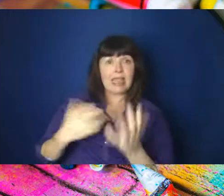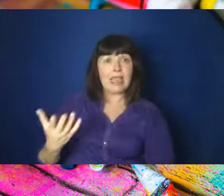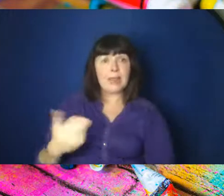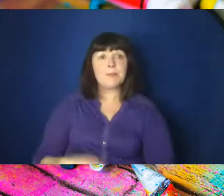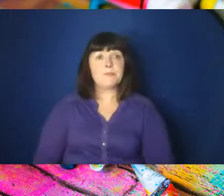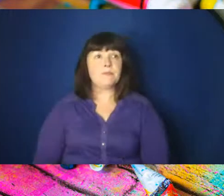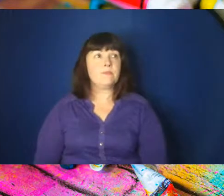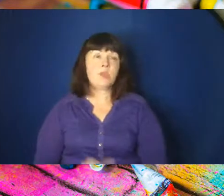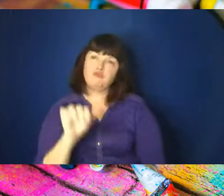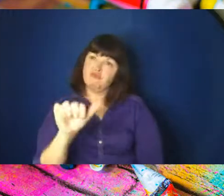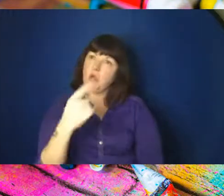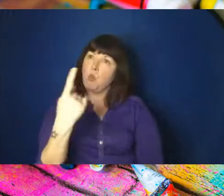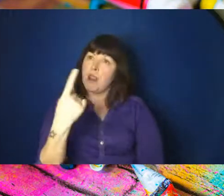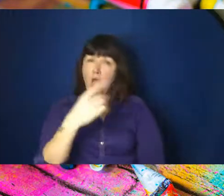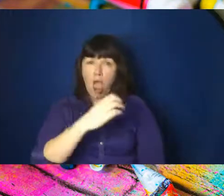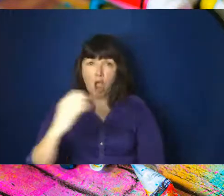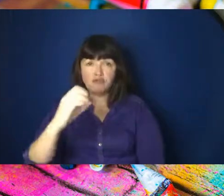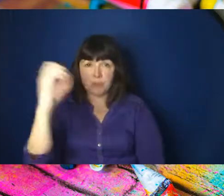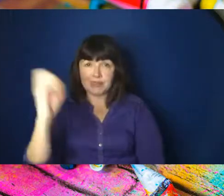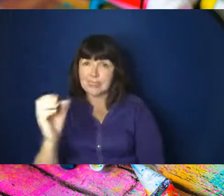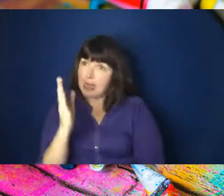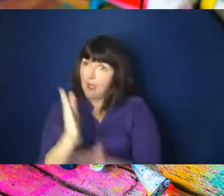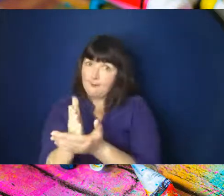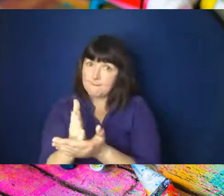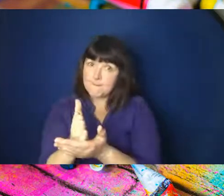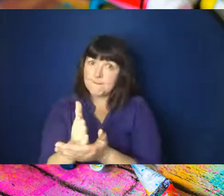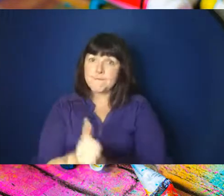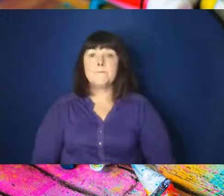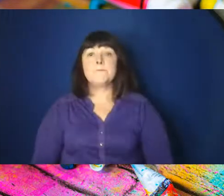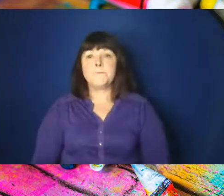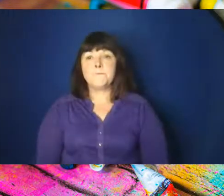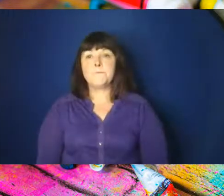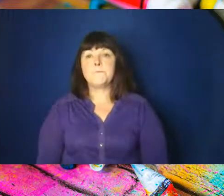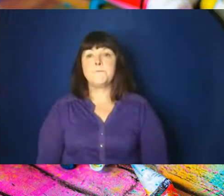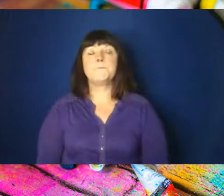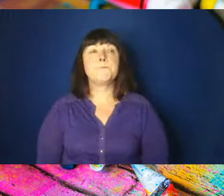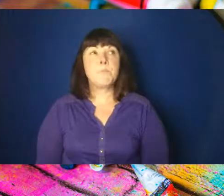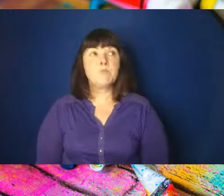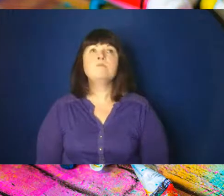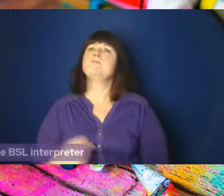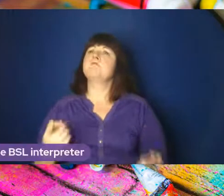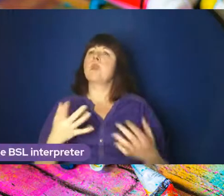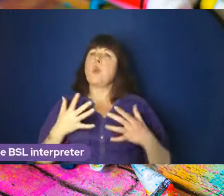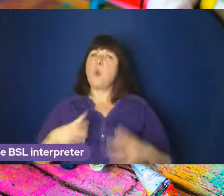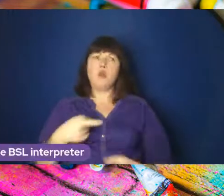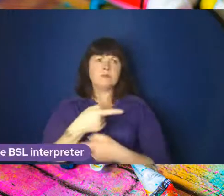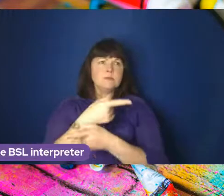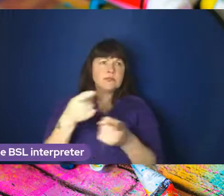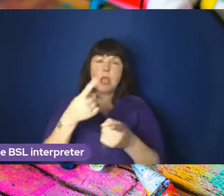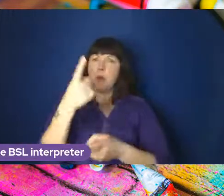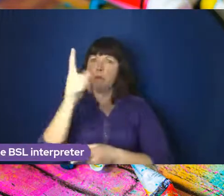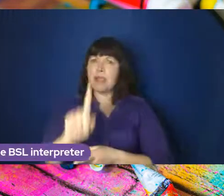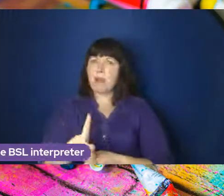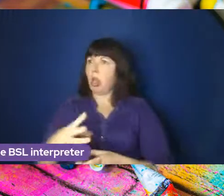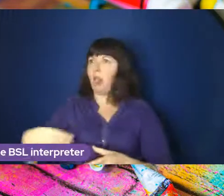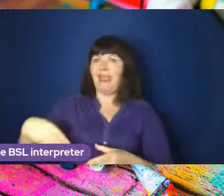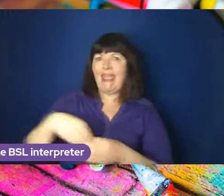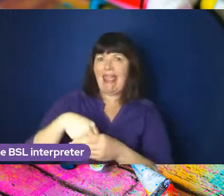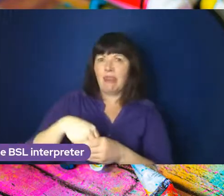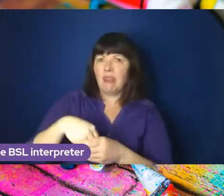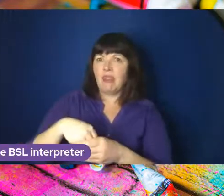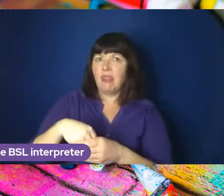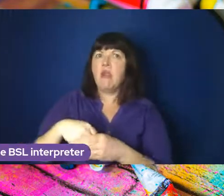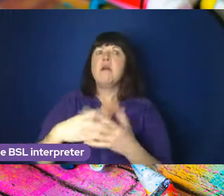go, girl. And that's the thing. Like, I really want people to come here and just feel they can be themselves.